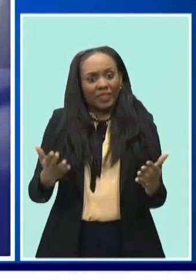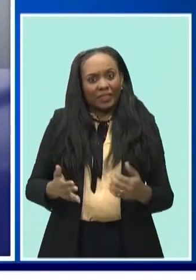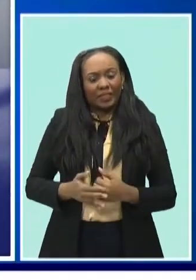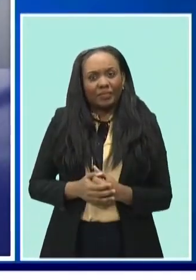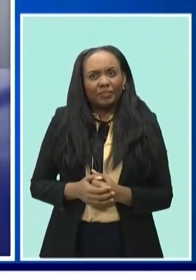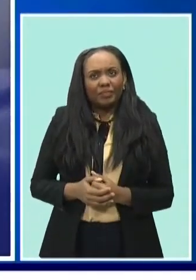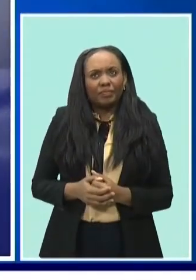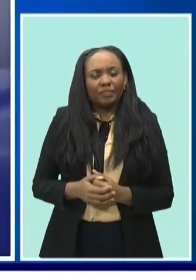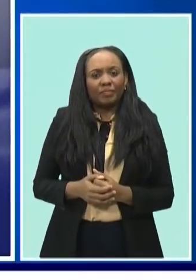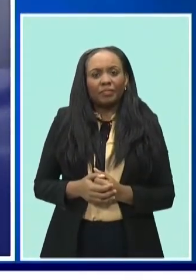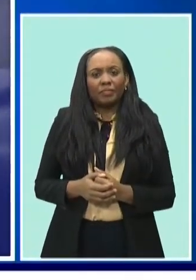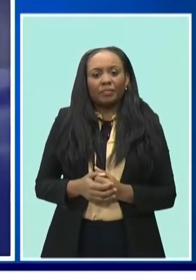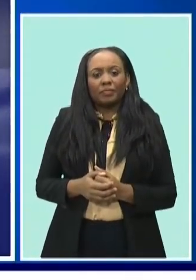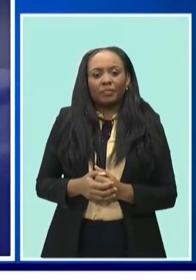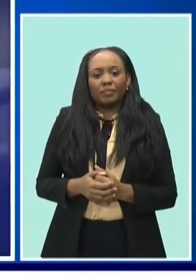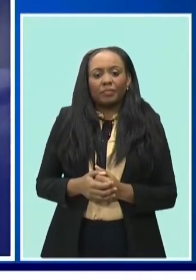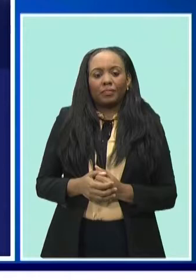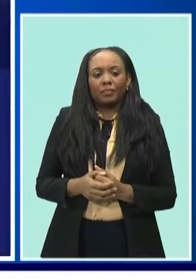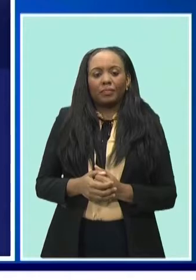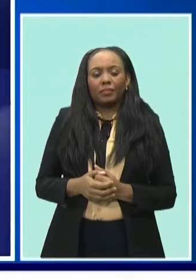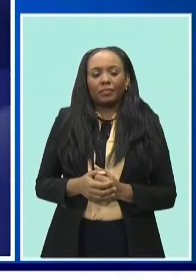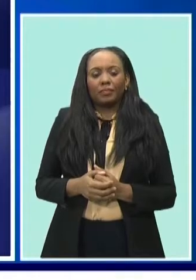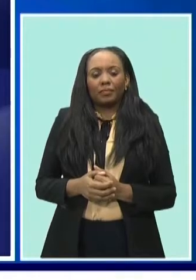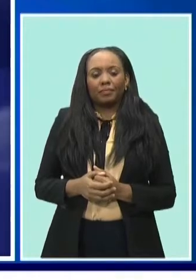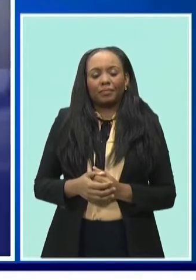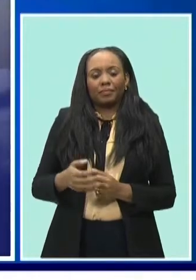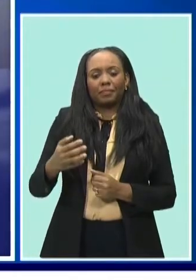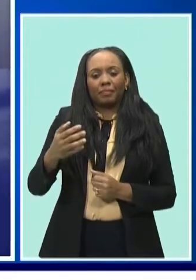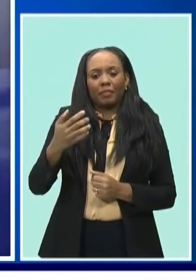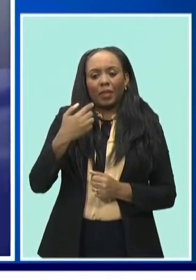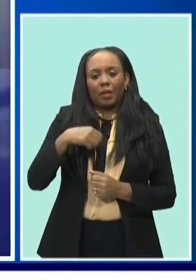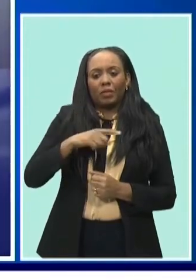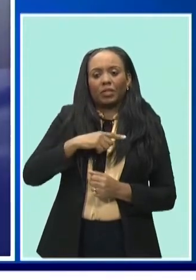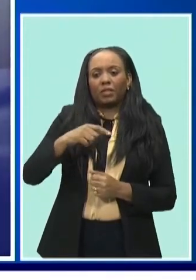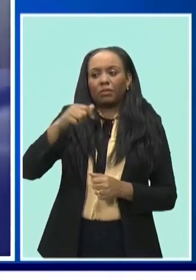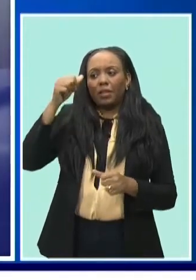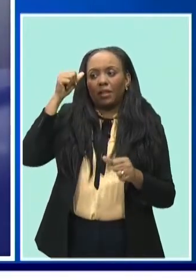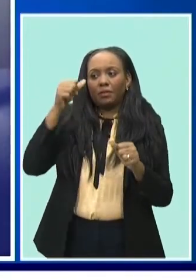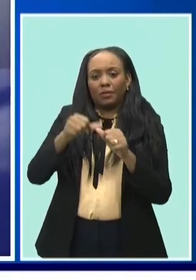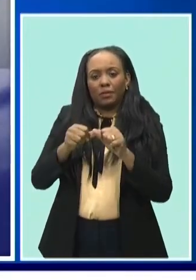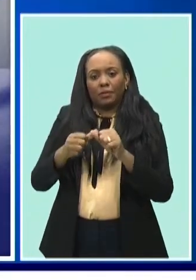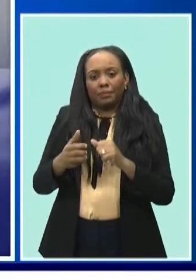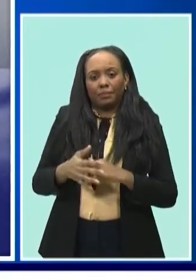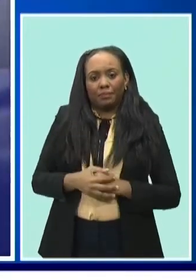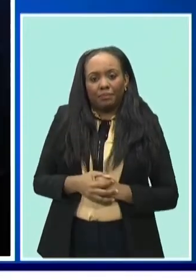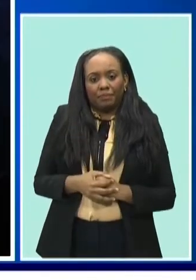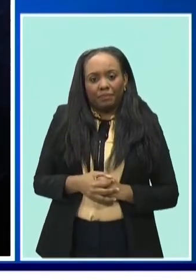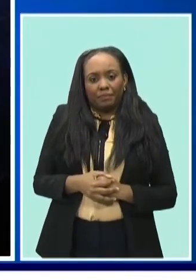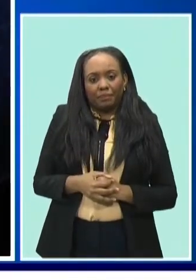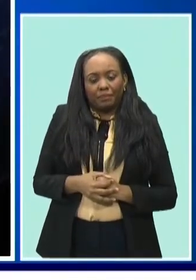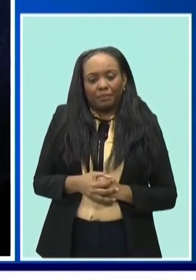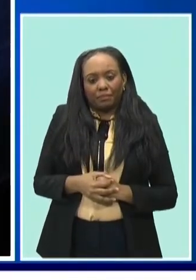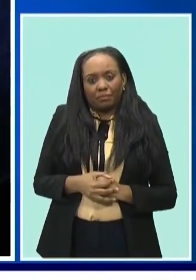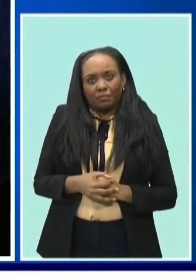as an author, along with his many journalistic essays, his publications,